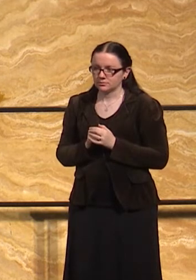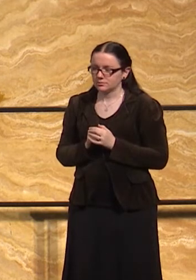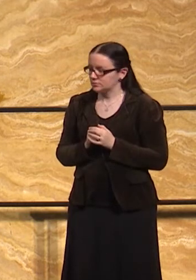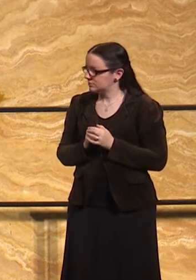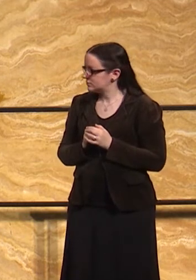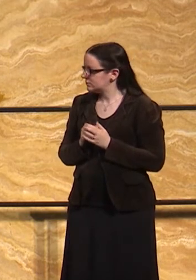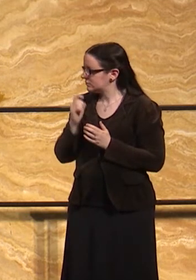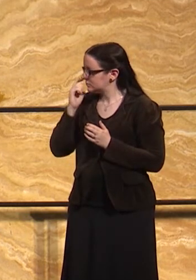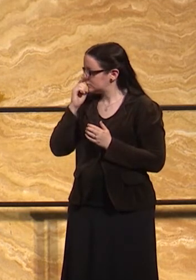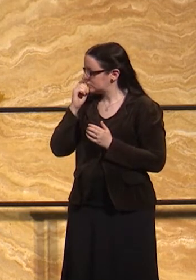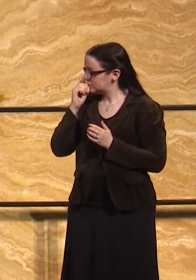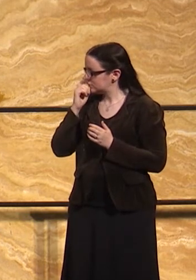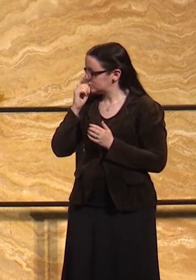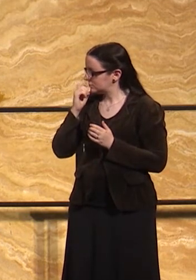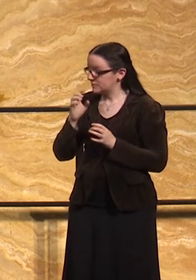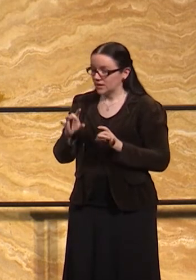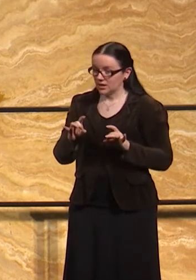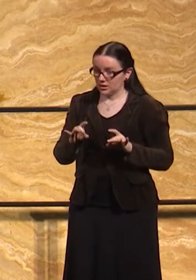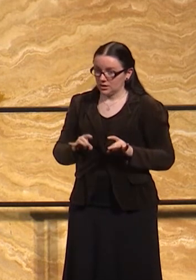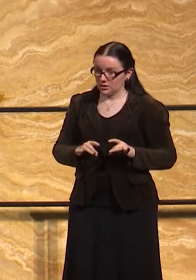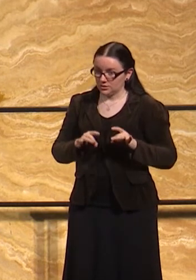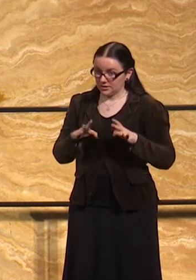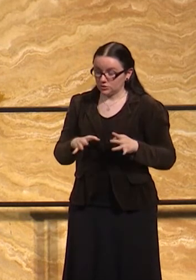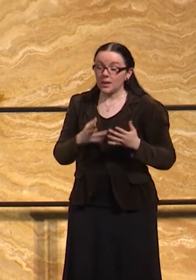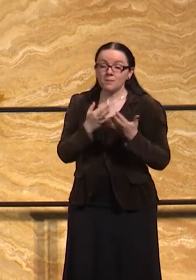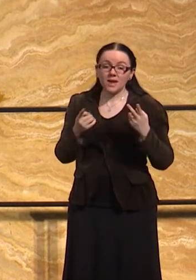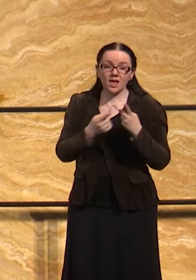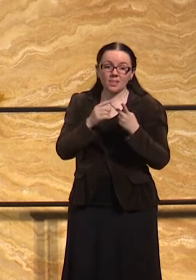important. Australia and many other countries,